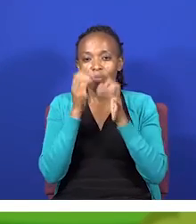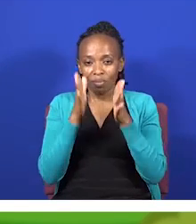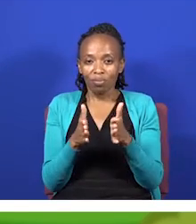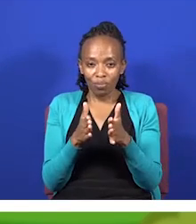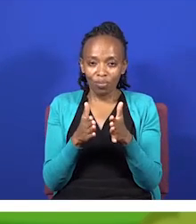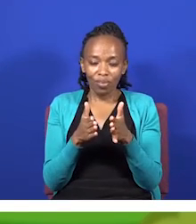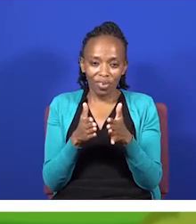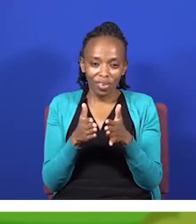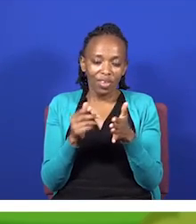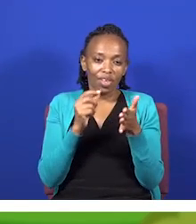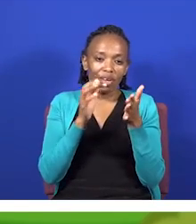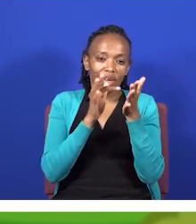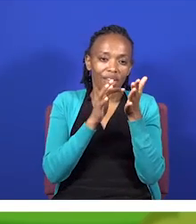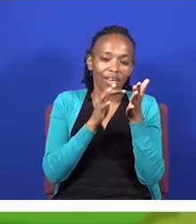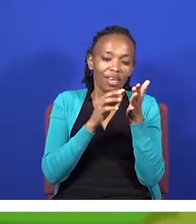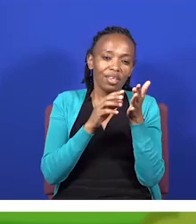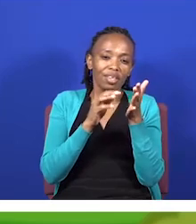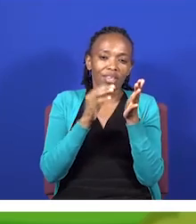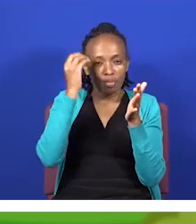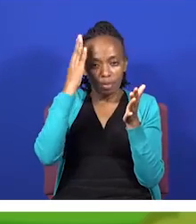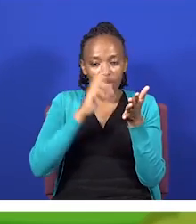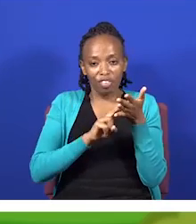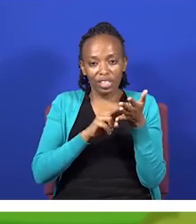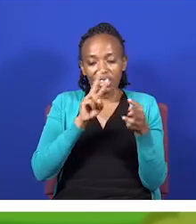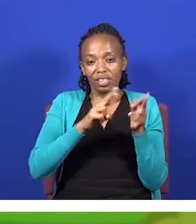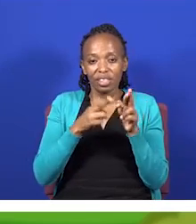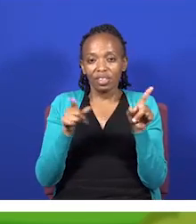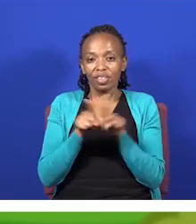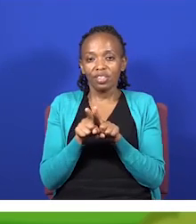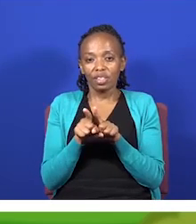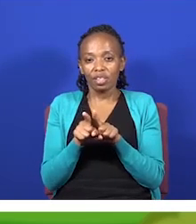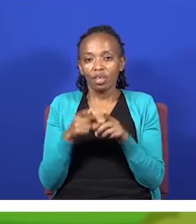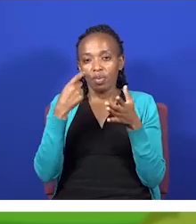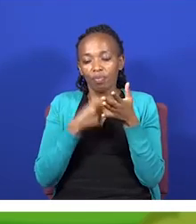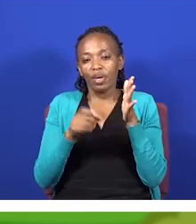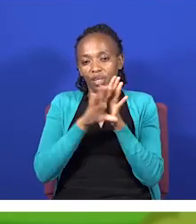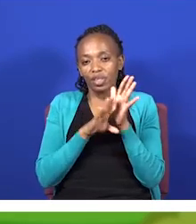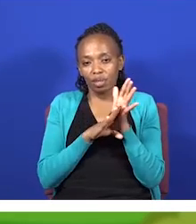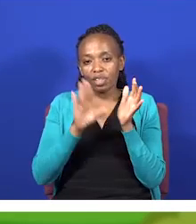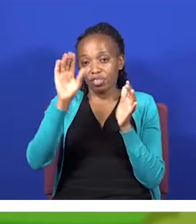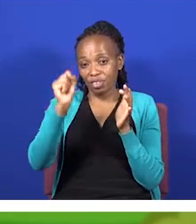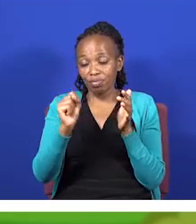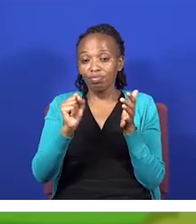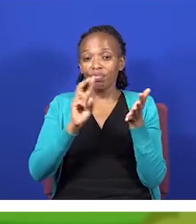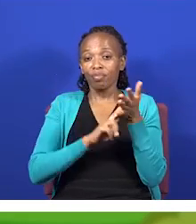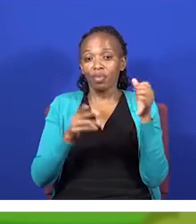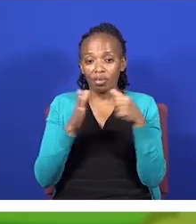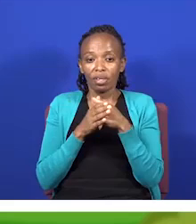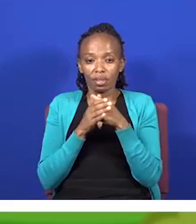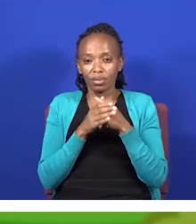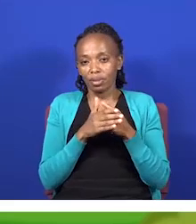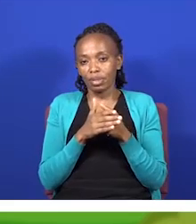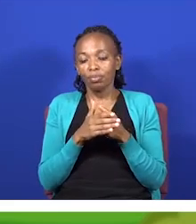what? The scripture for today is just related to the same. Matthew chapter 5, verse 9.